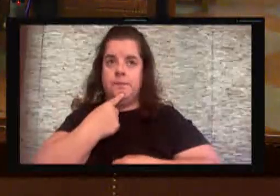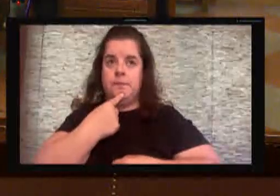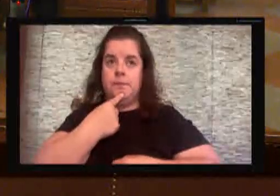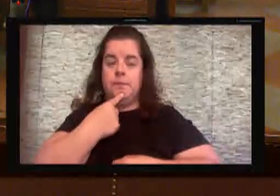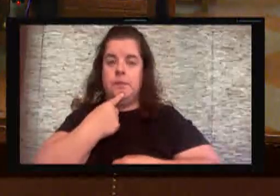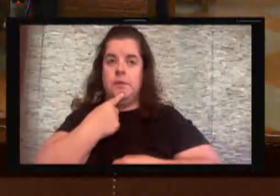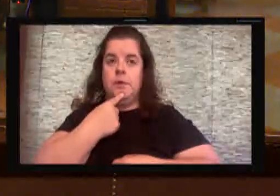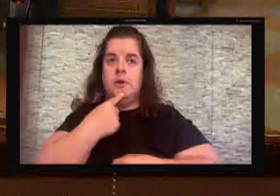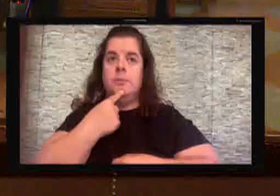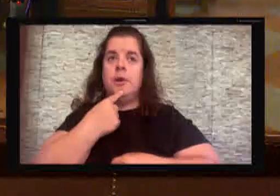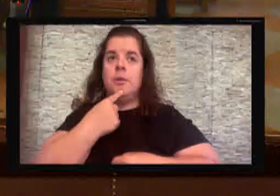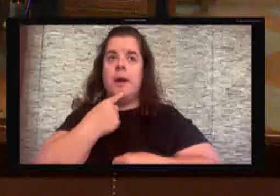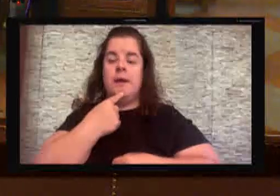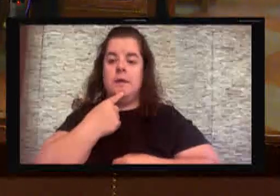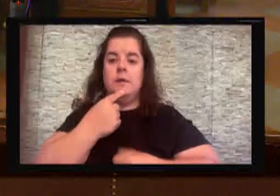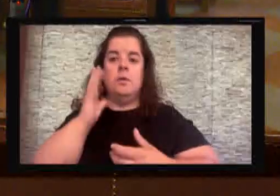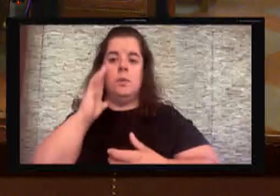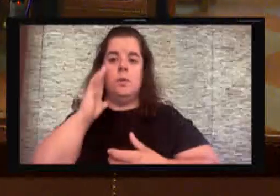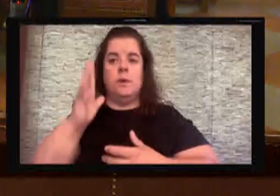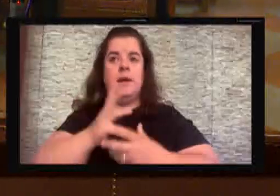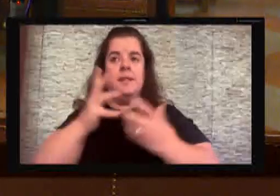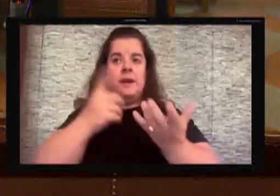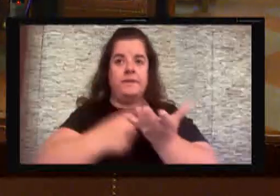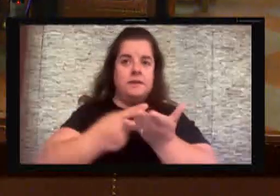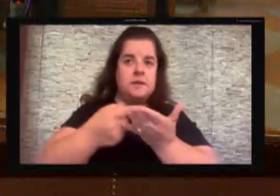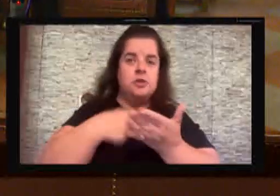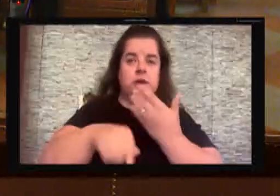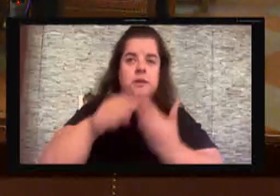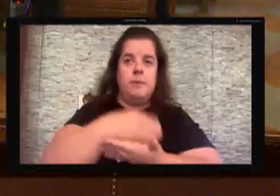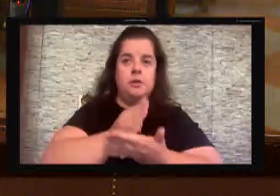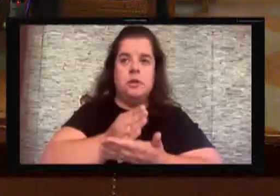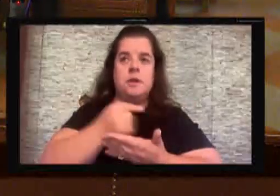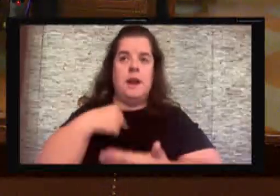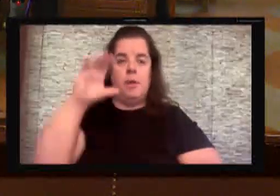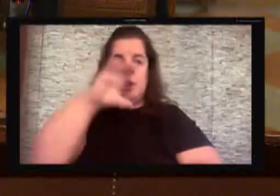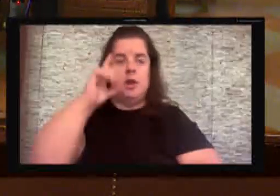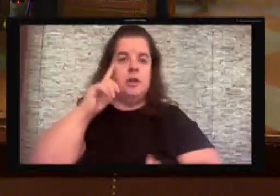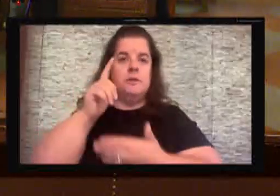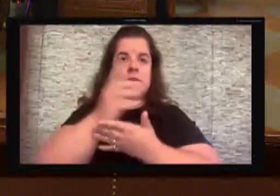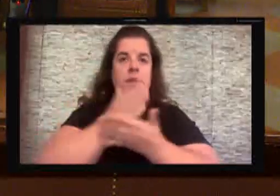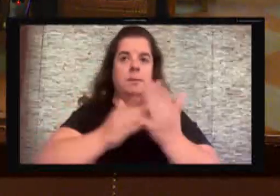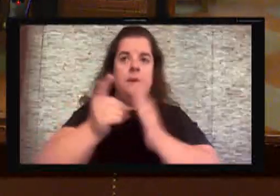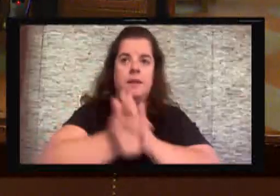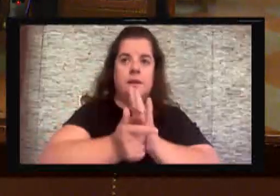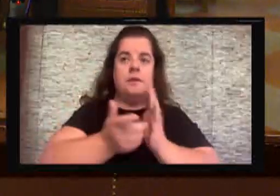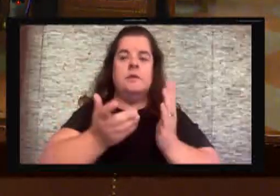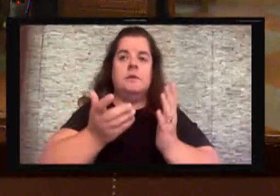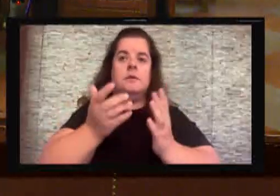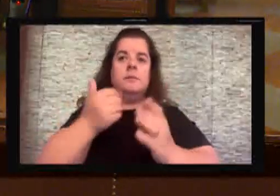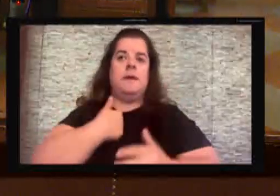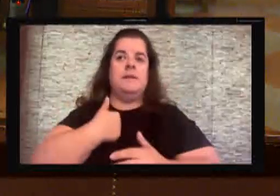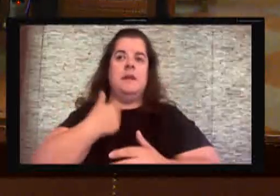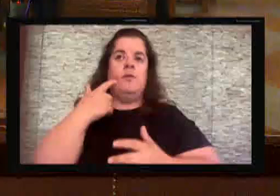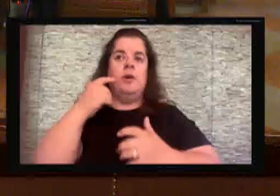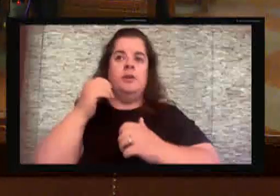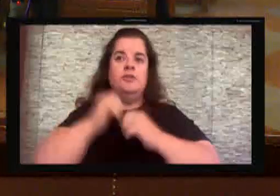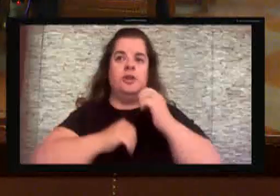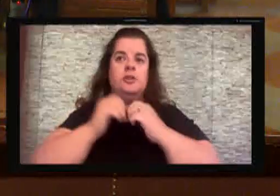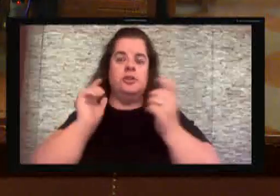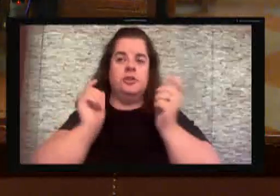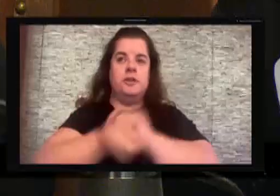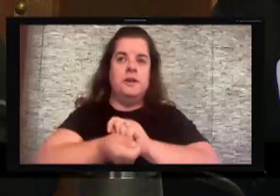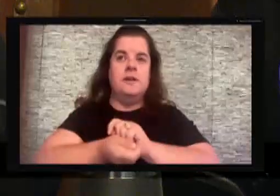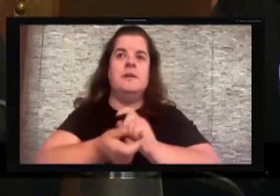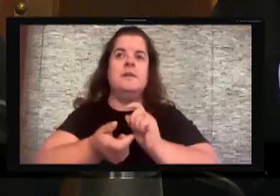there's going to be a lot of conversation during the budget, and I'm actually looking into some legislation myself to do some restructuring. So I'll talk to you about that at